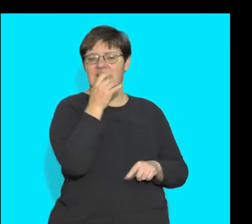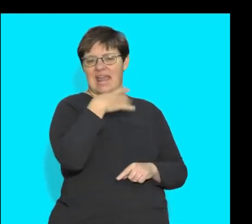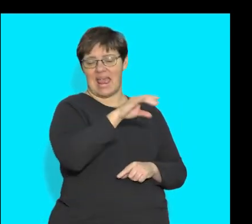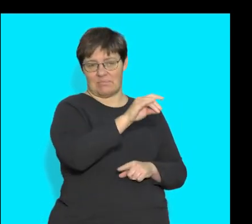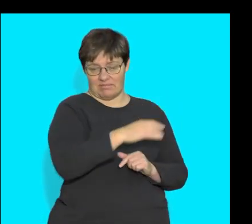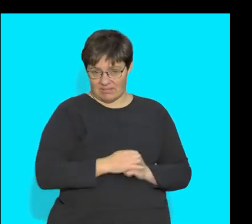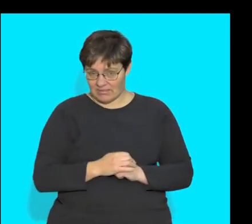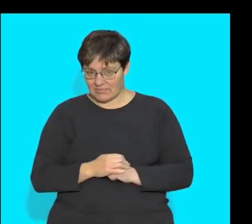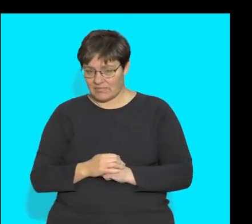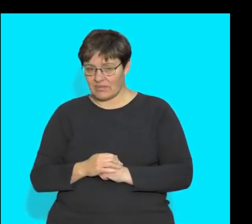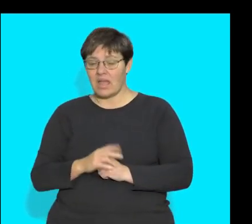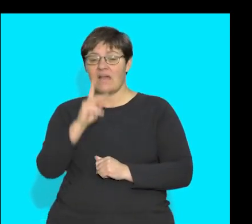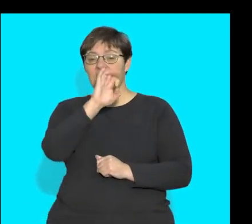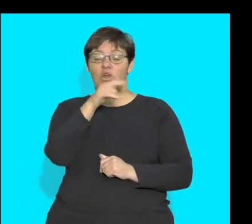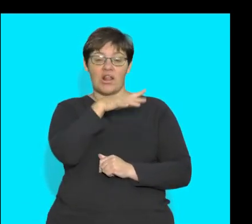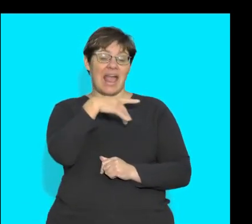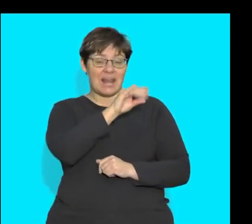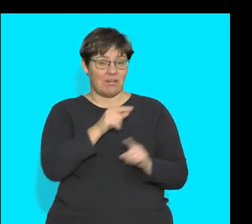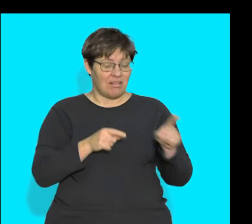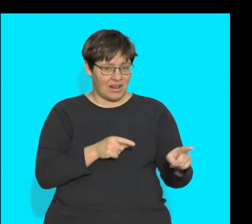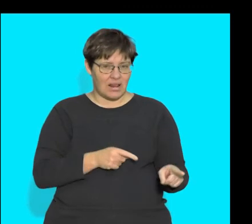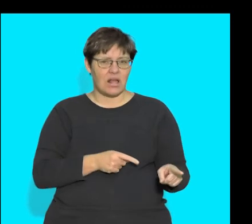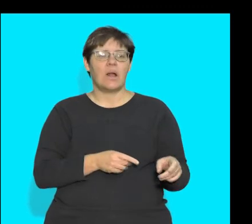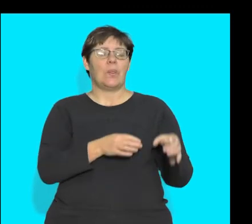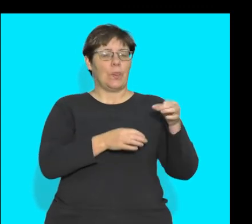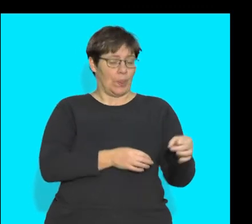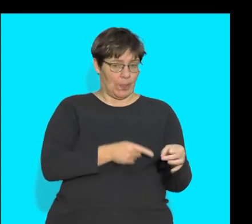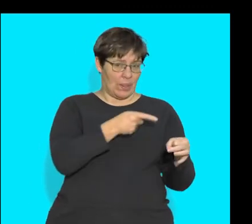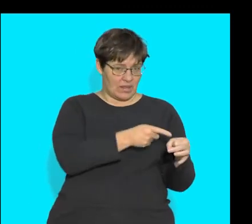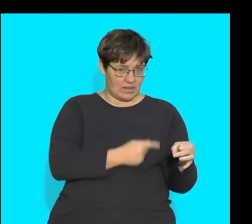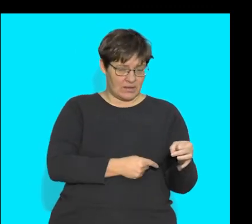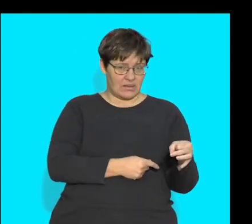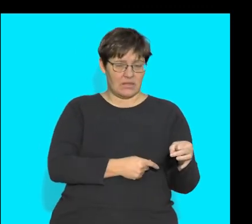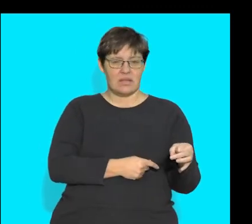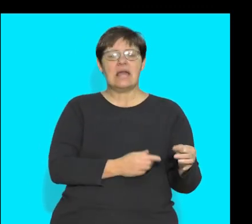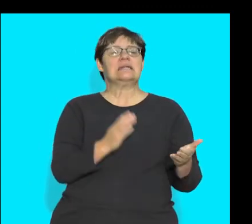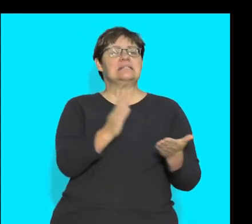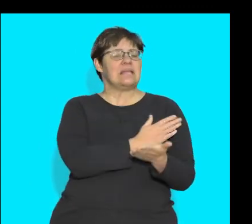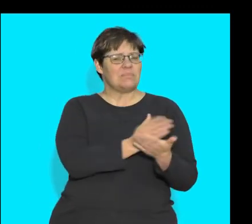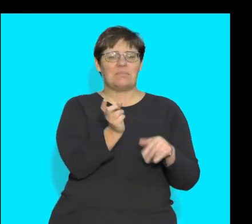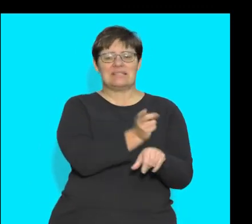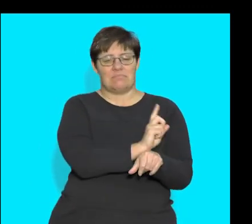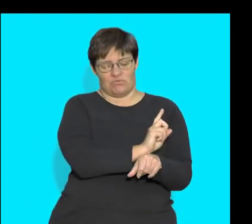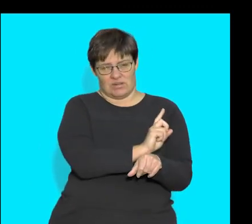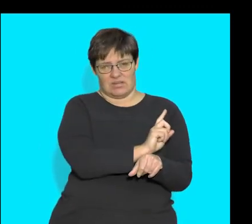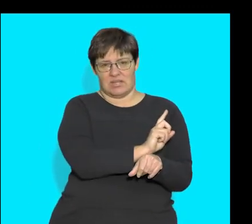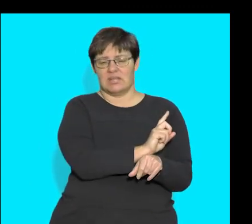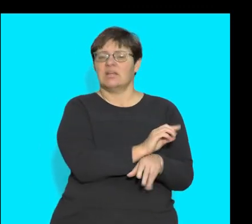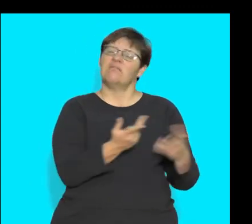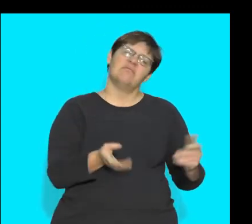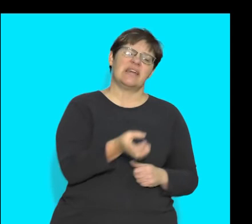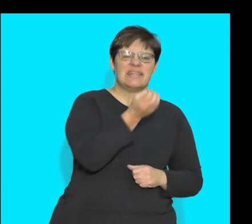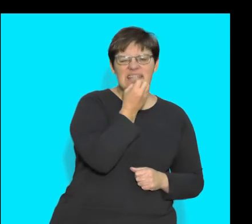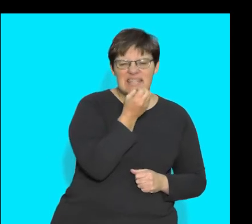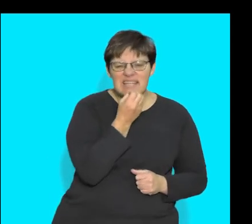cells. Vacuoles in animal cells are a lot smaller, and sometimes they're only temporary. For